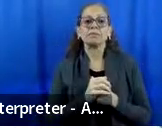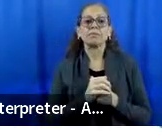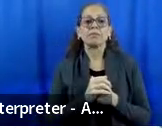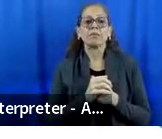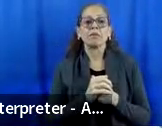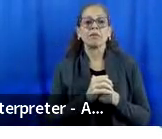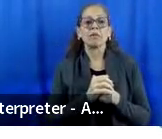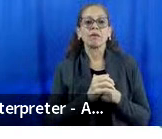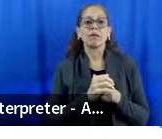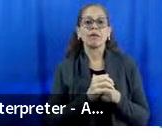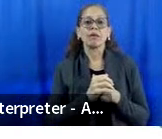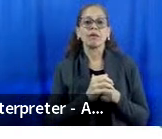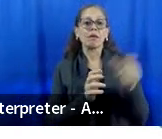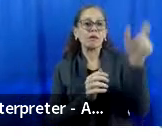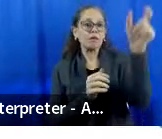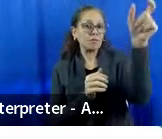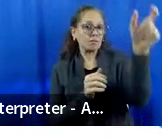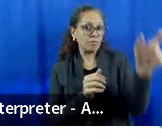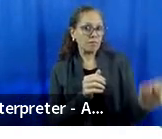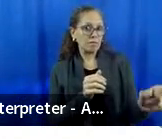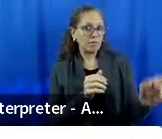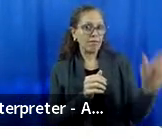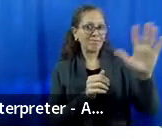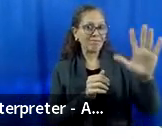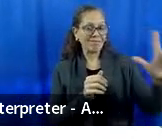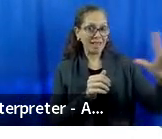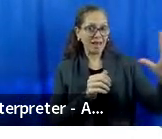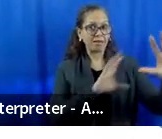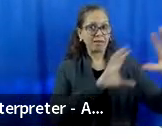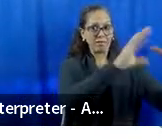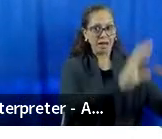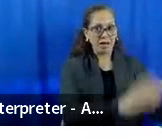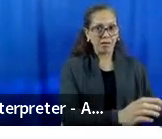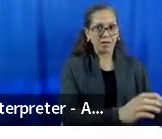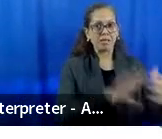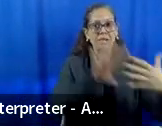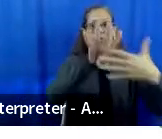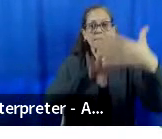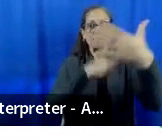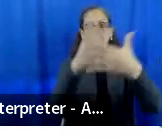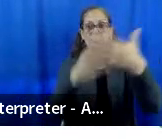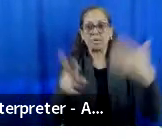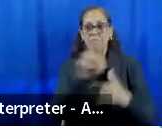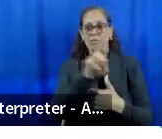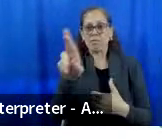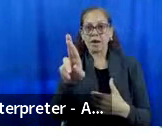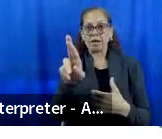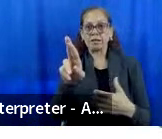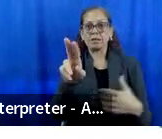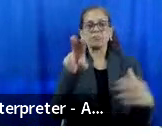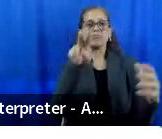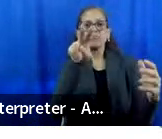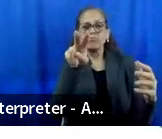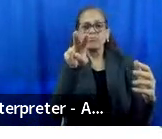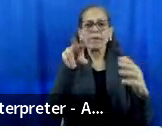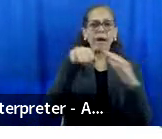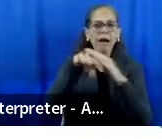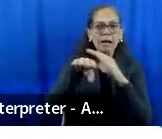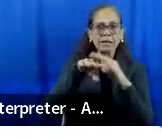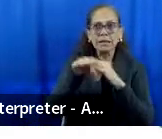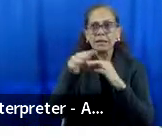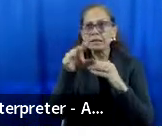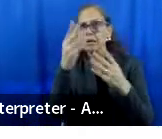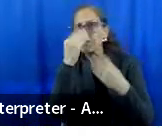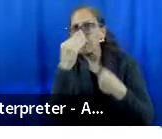You'll see key data categories on the left and tables on the right, giving you easy access to information that can